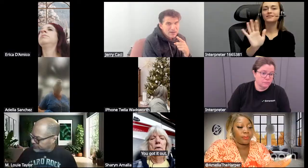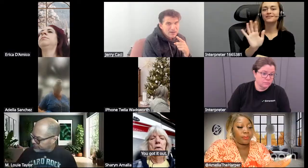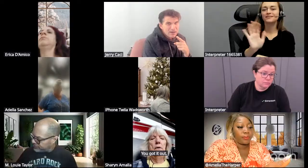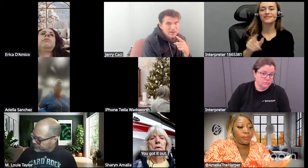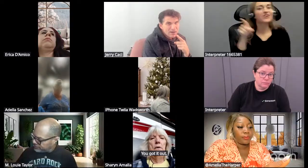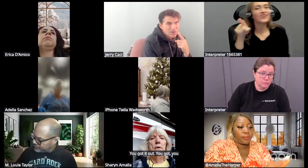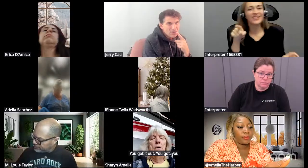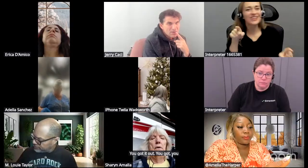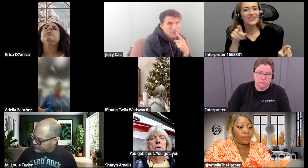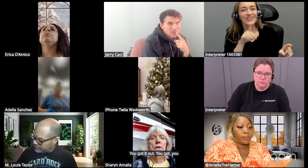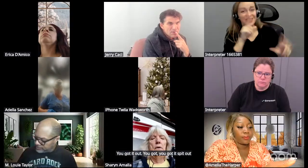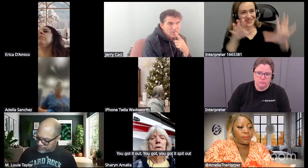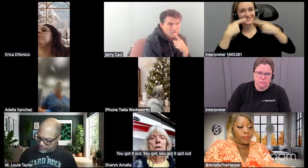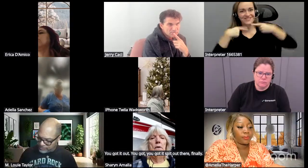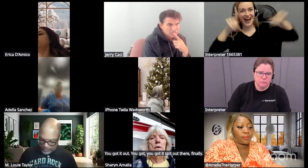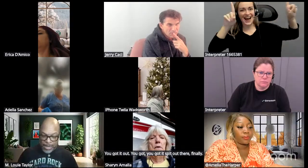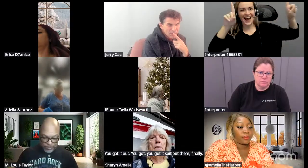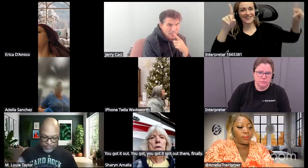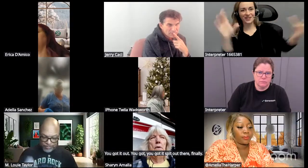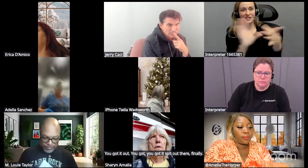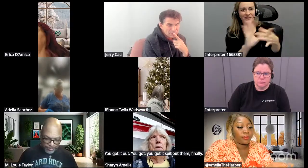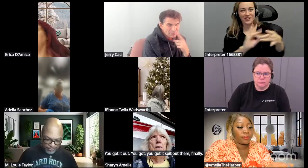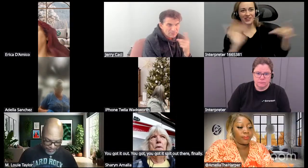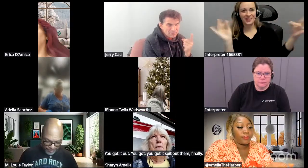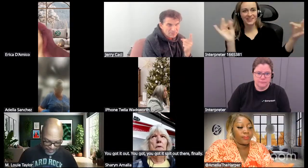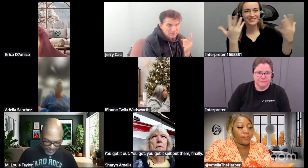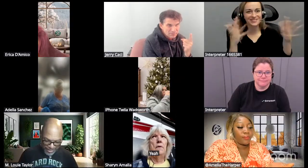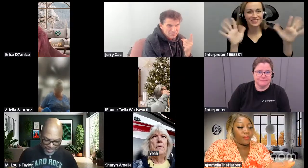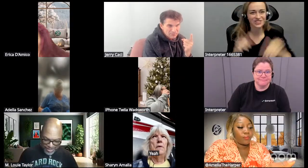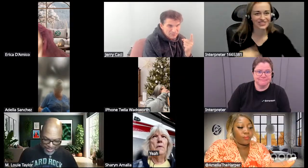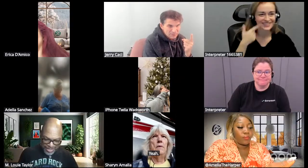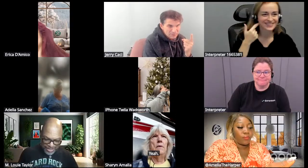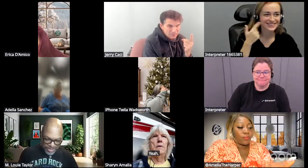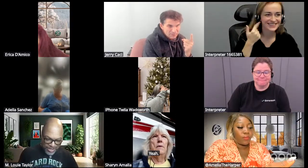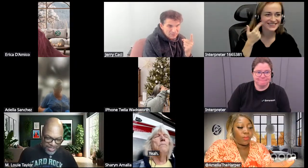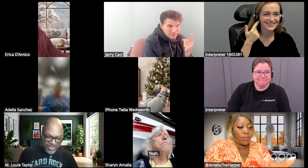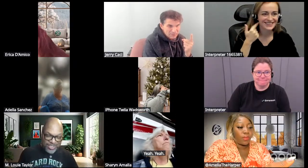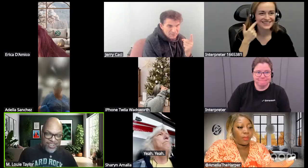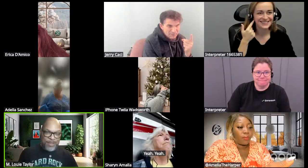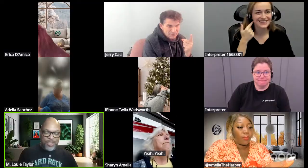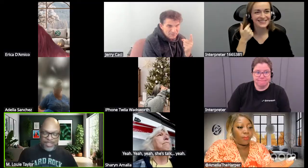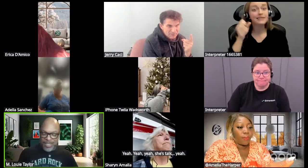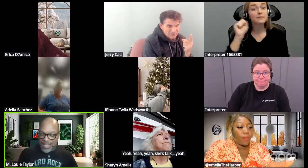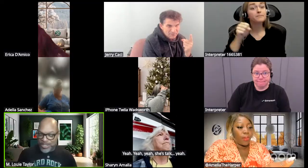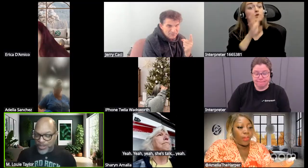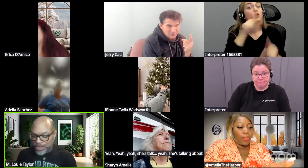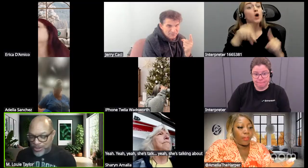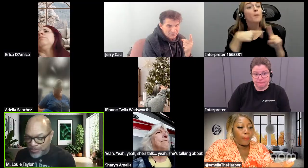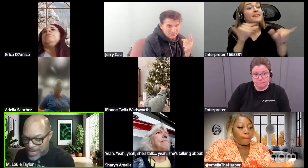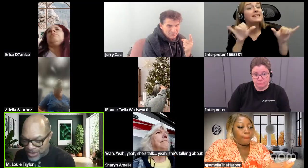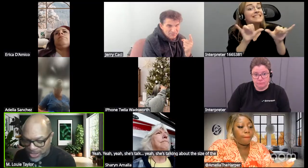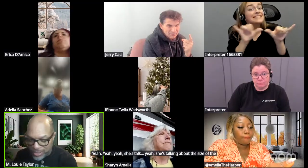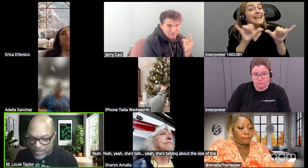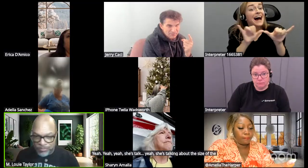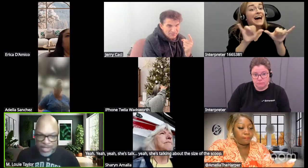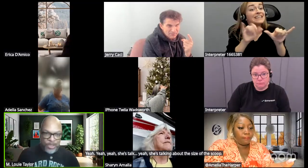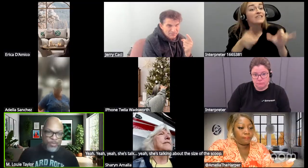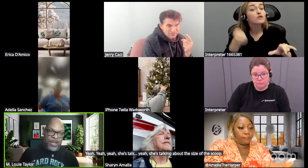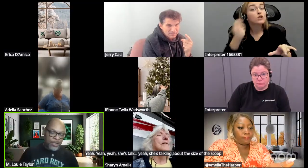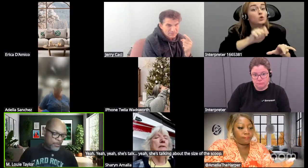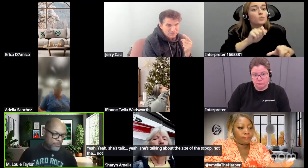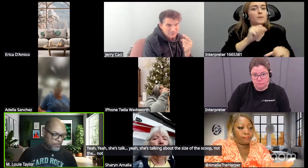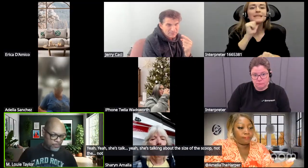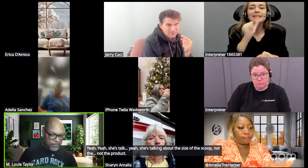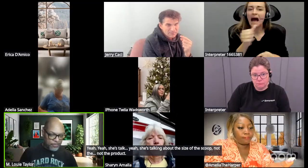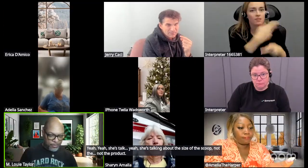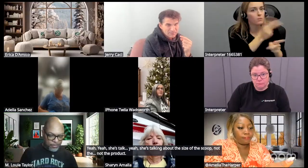it spit out there finally. Yeah. Yeah, she's talking about the size of the scoop, not the